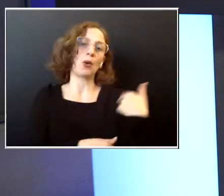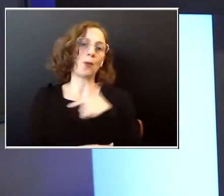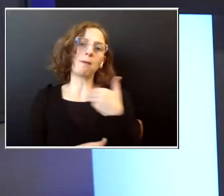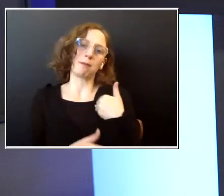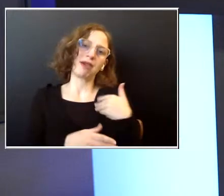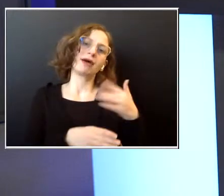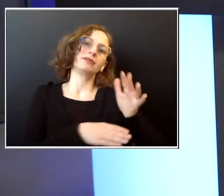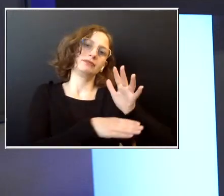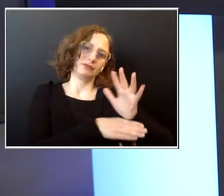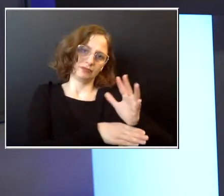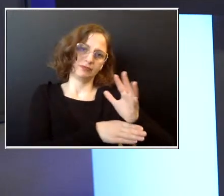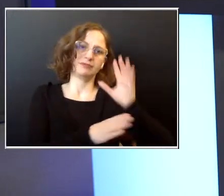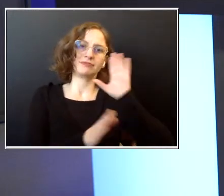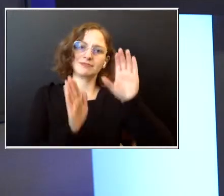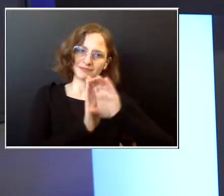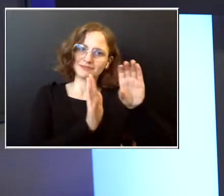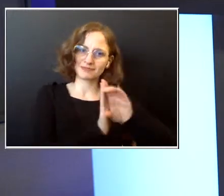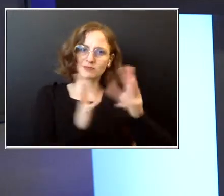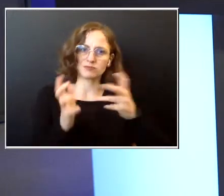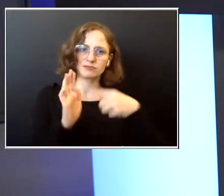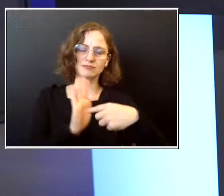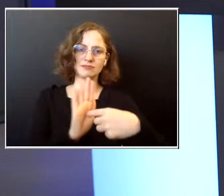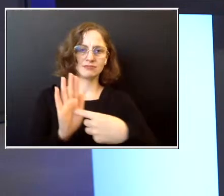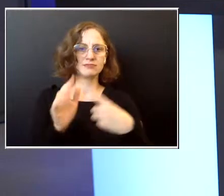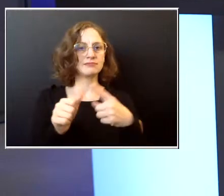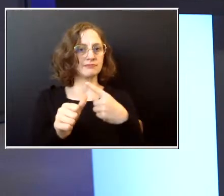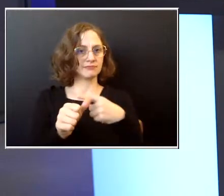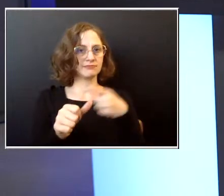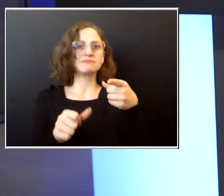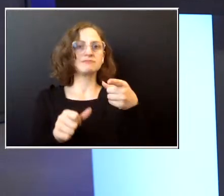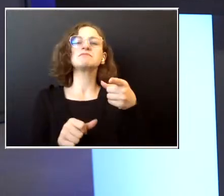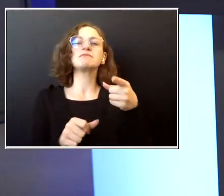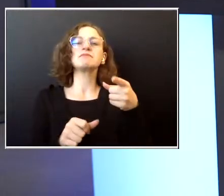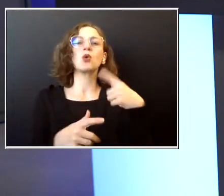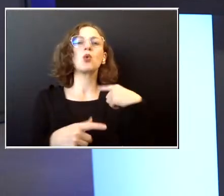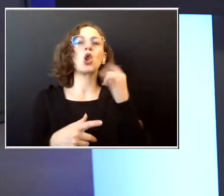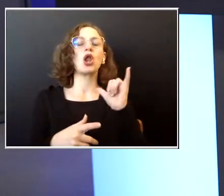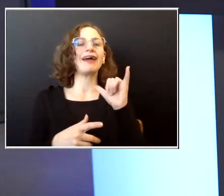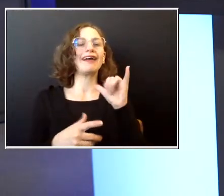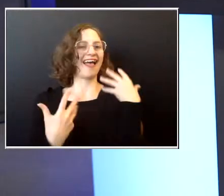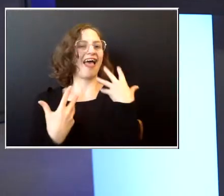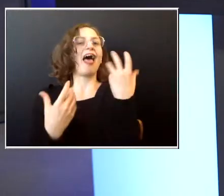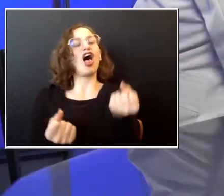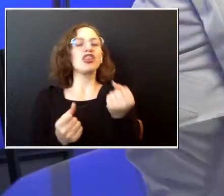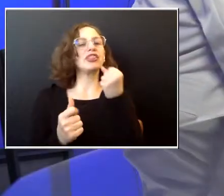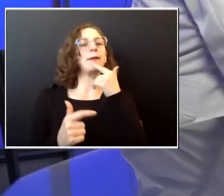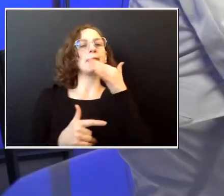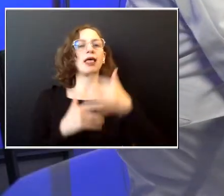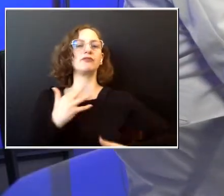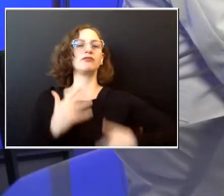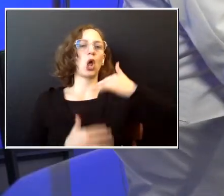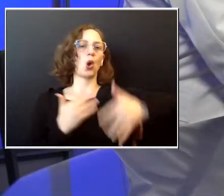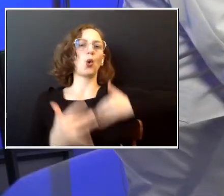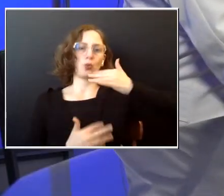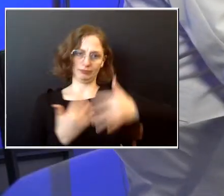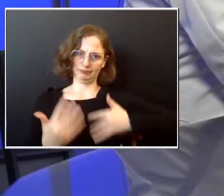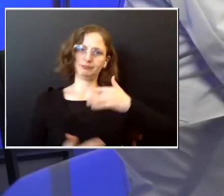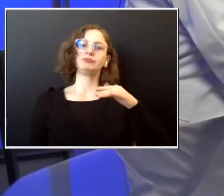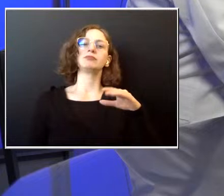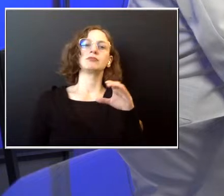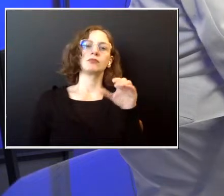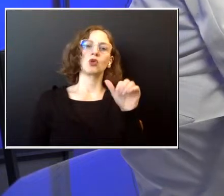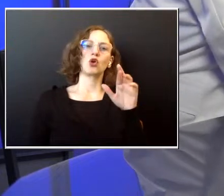to show people. There's an image first of a healthy person's blood flow, yes. And that's this is a healthy carotid arteriogram, a